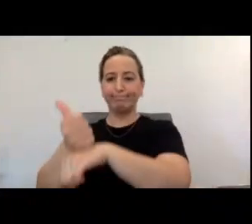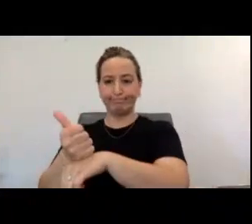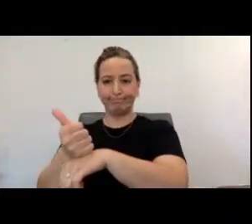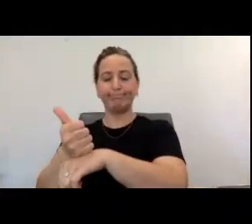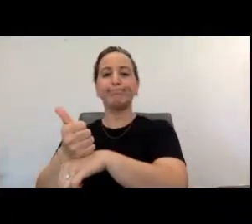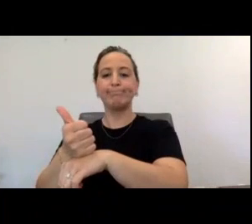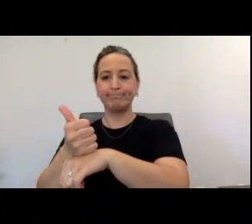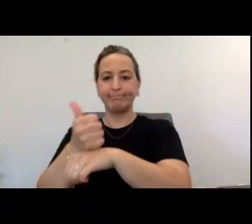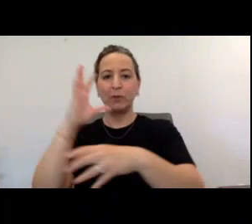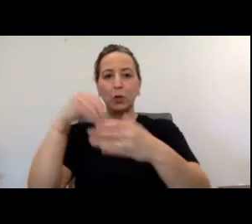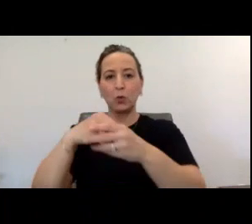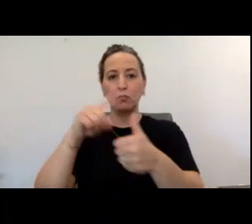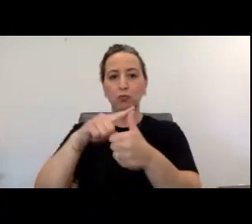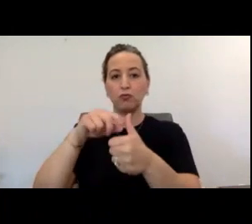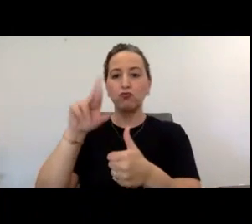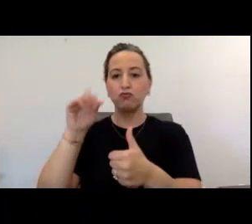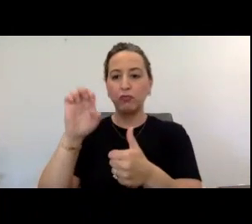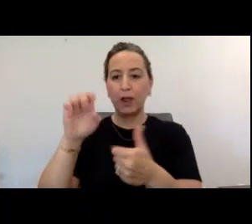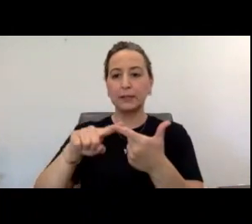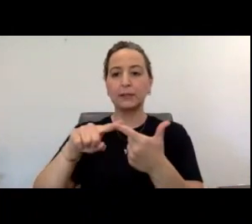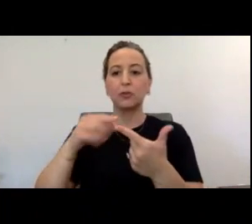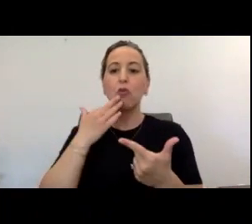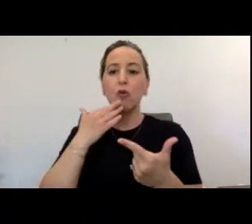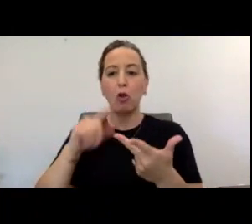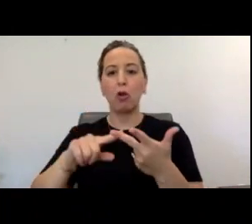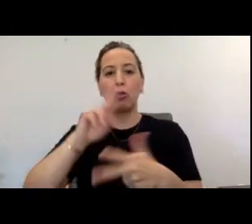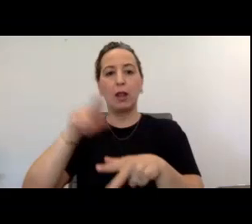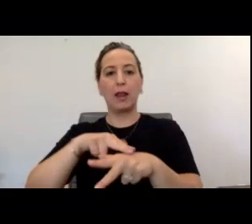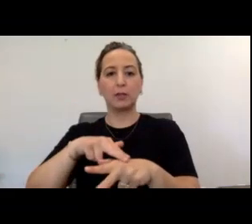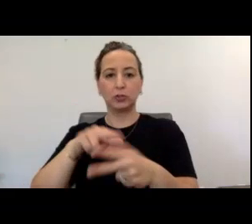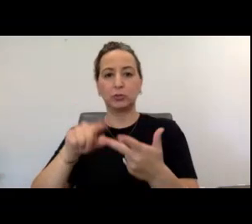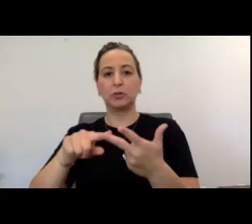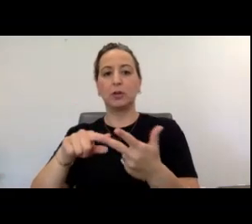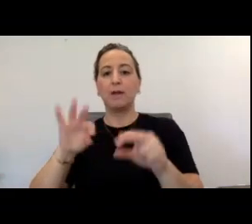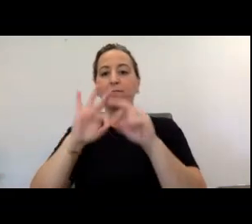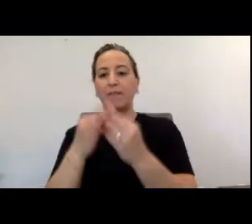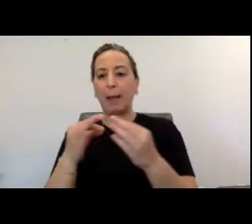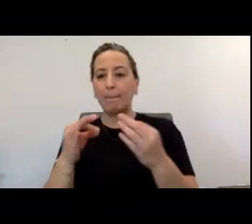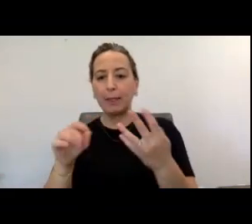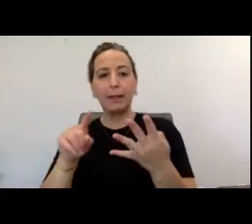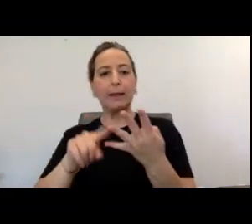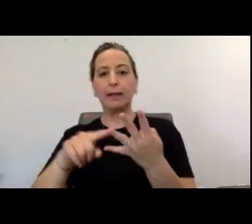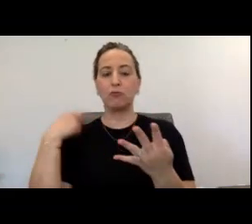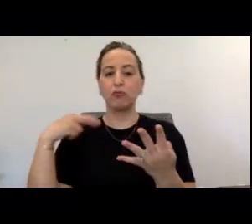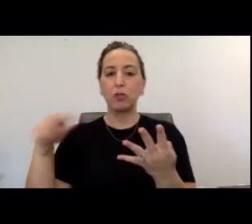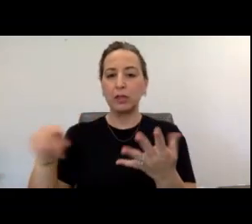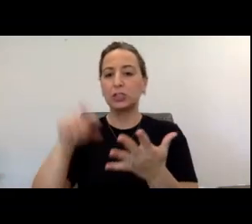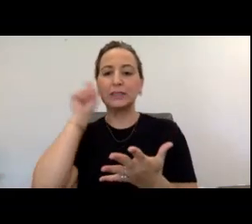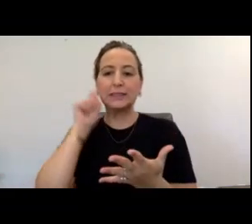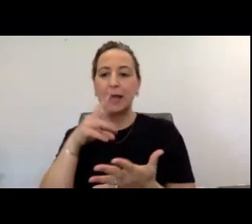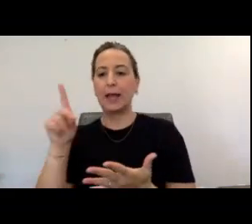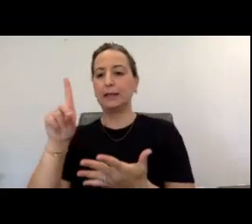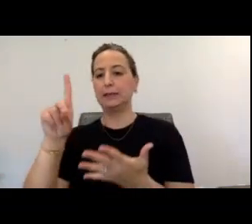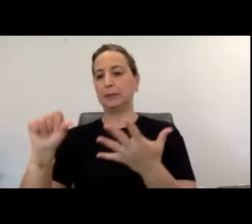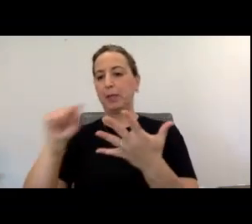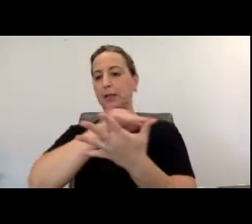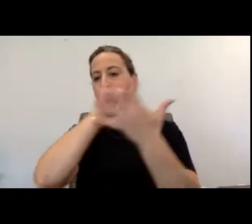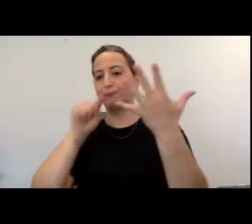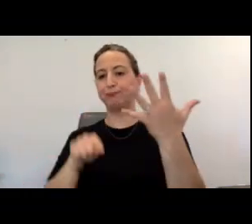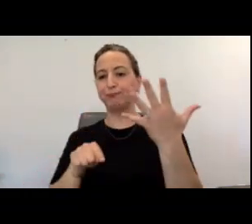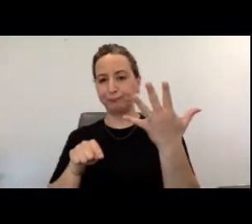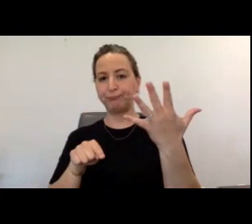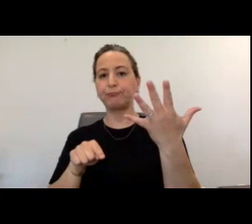that includes race, color, national origin, familial status, religion, sex, and disability. And you